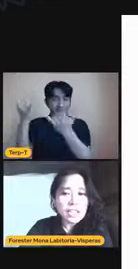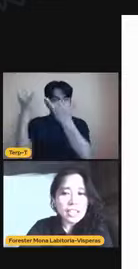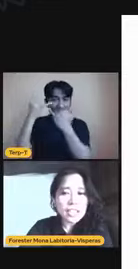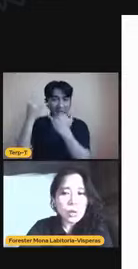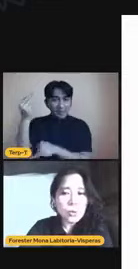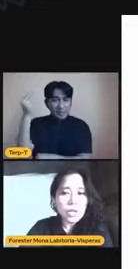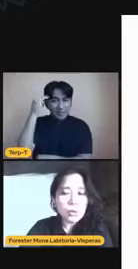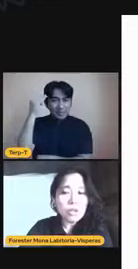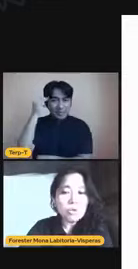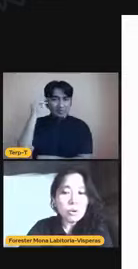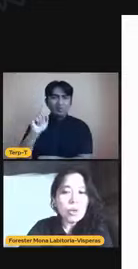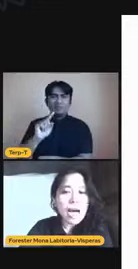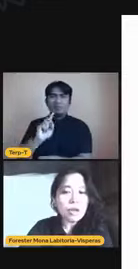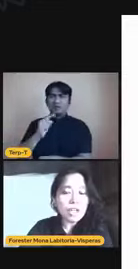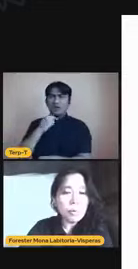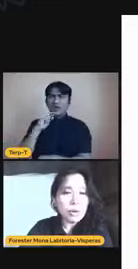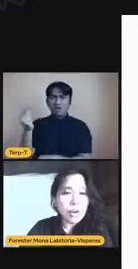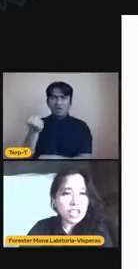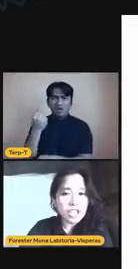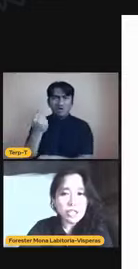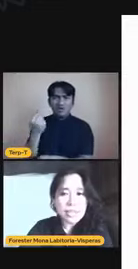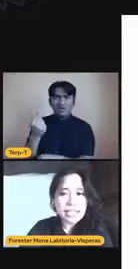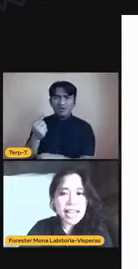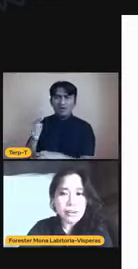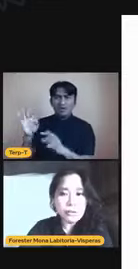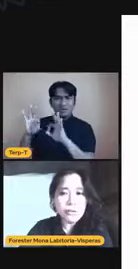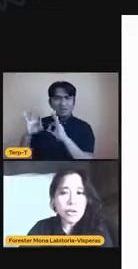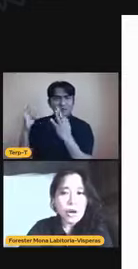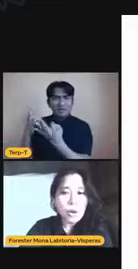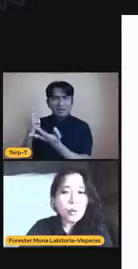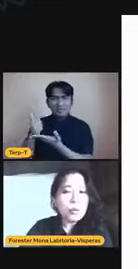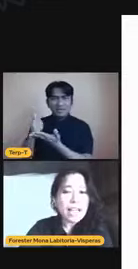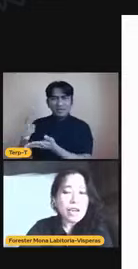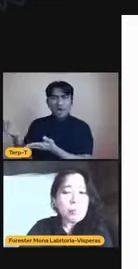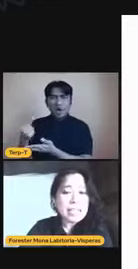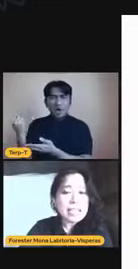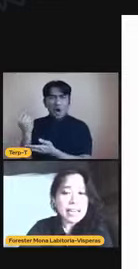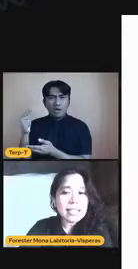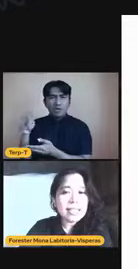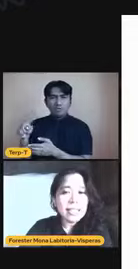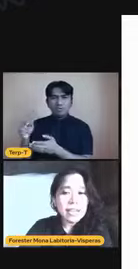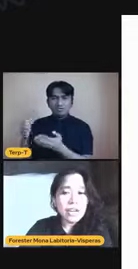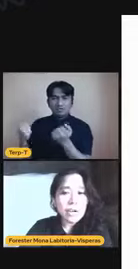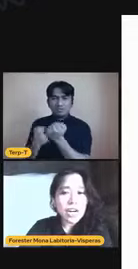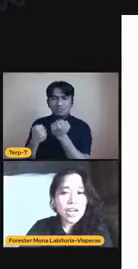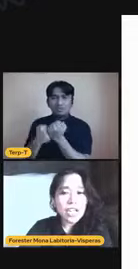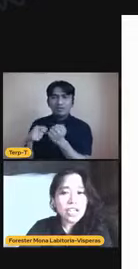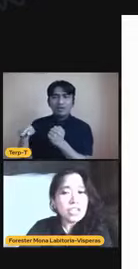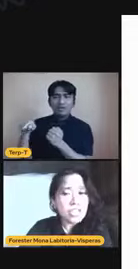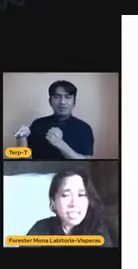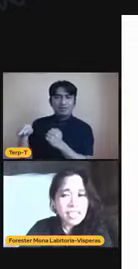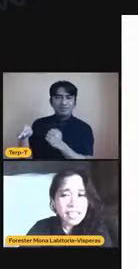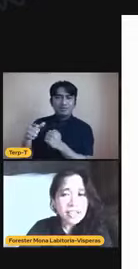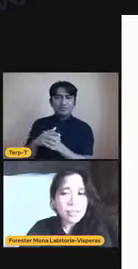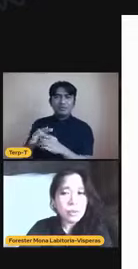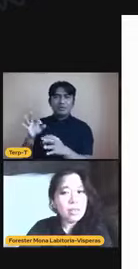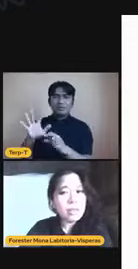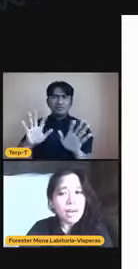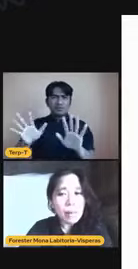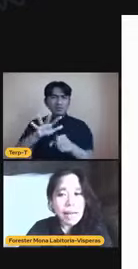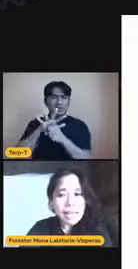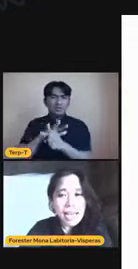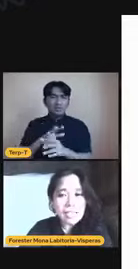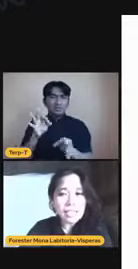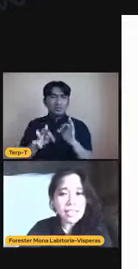not the genes alone that will control the outcome of our children's life. Huwag po tayong ma-stress if our children are dealt